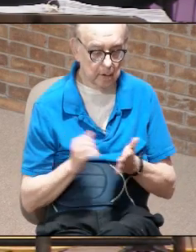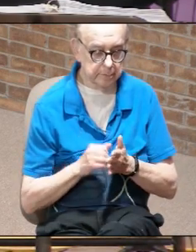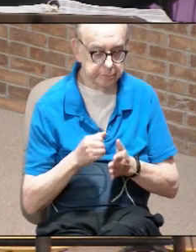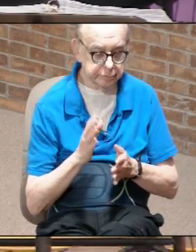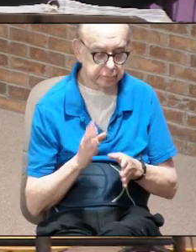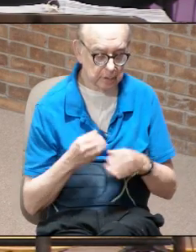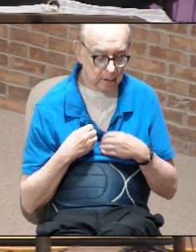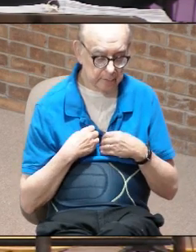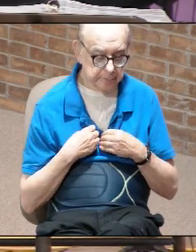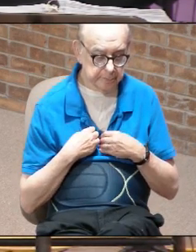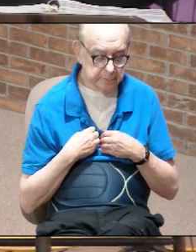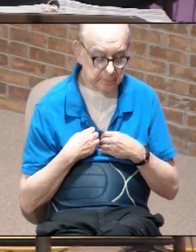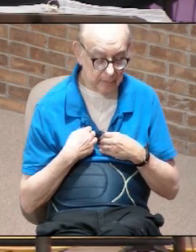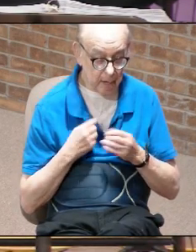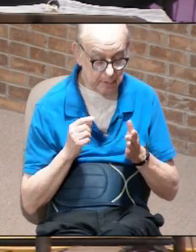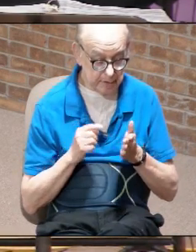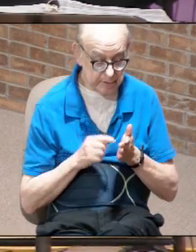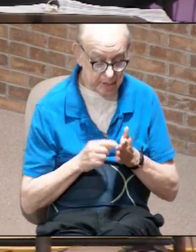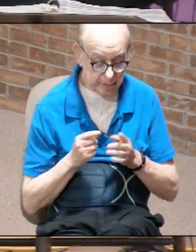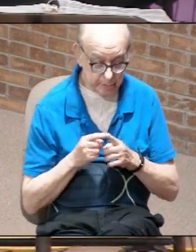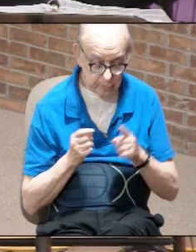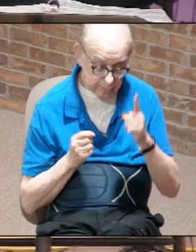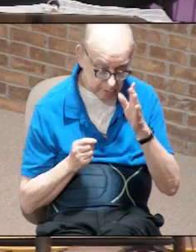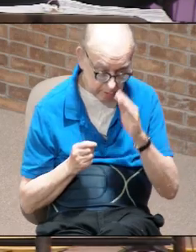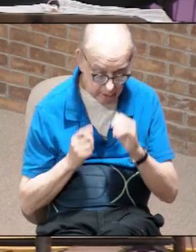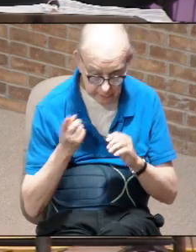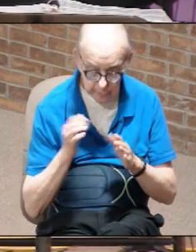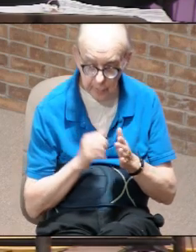God gives me, I'm indebted to him.